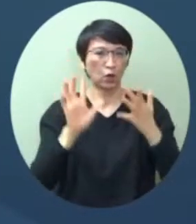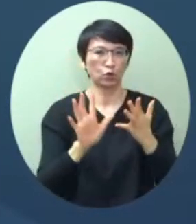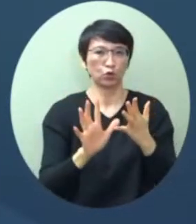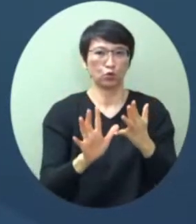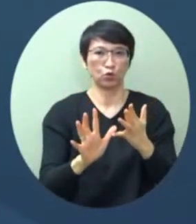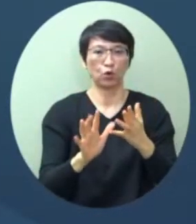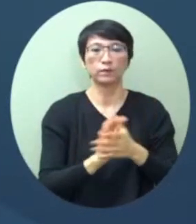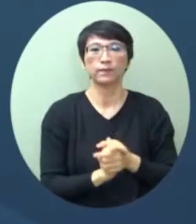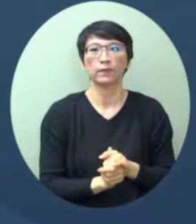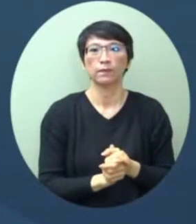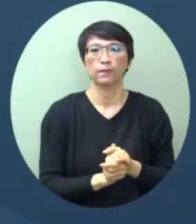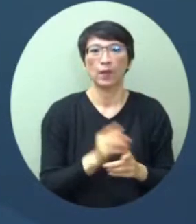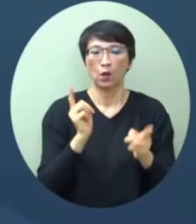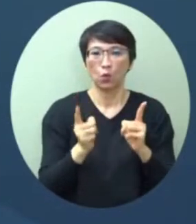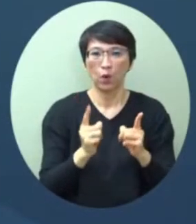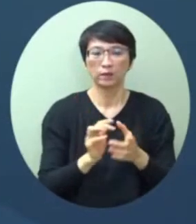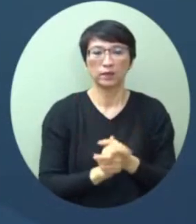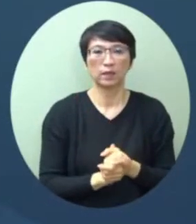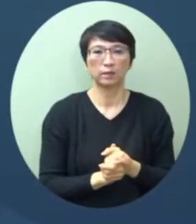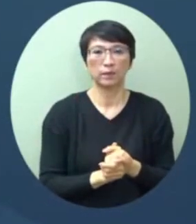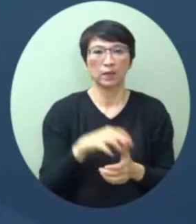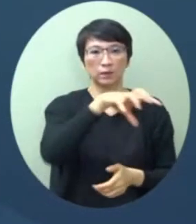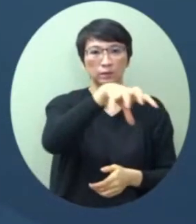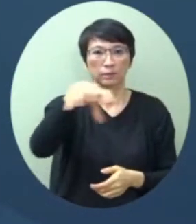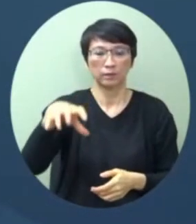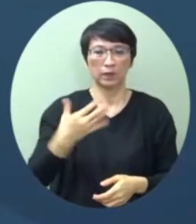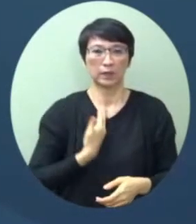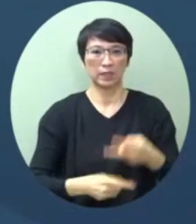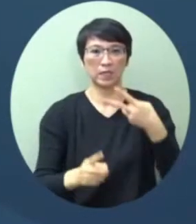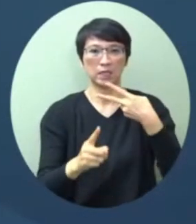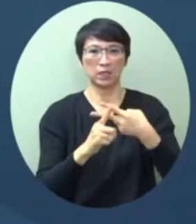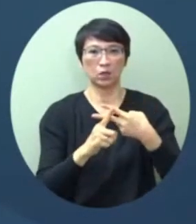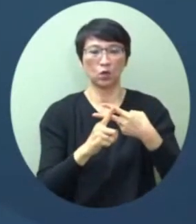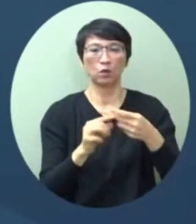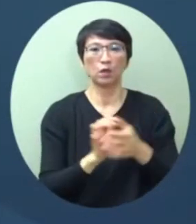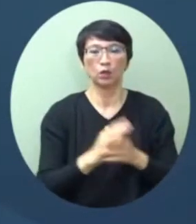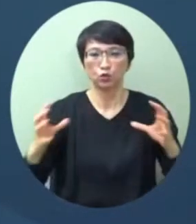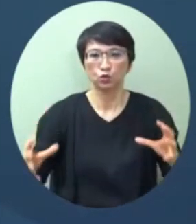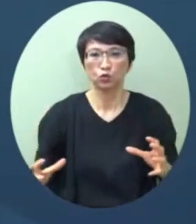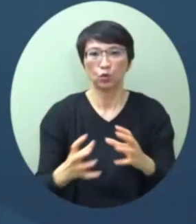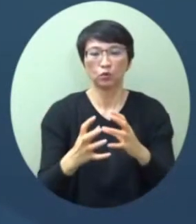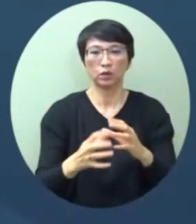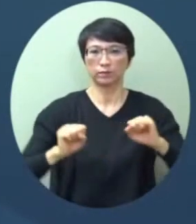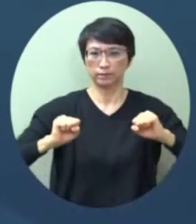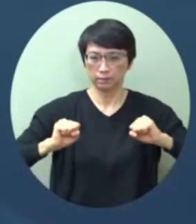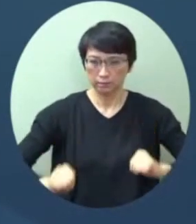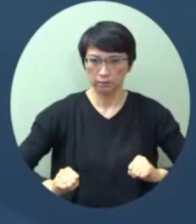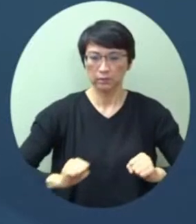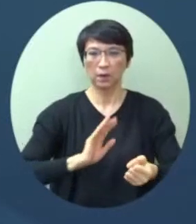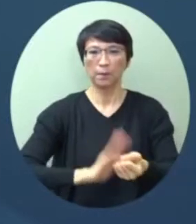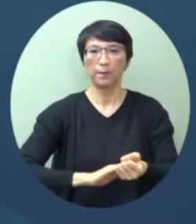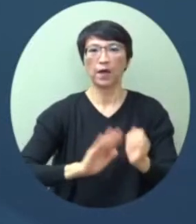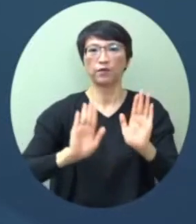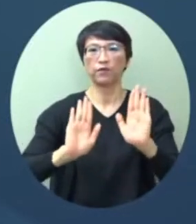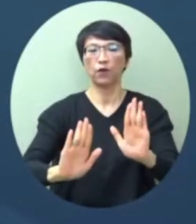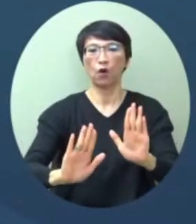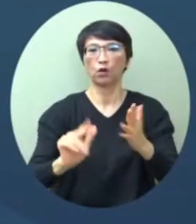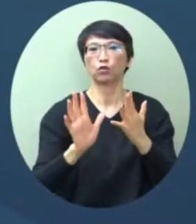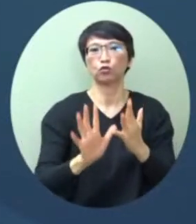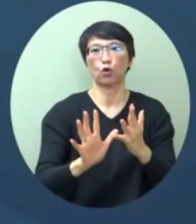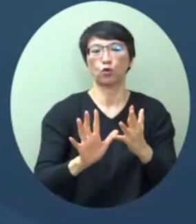private sectors, testing laboratories, universities, sewage testing teams, and our